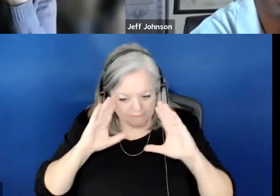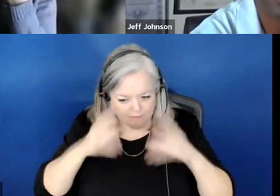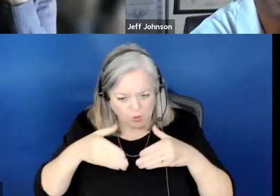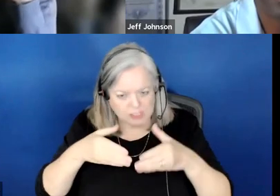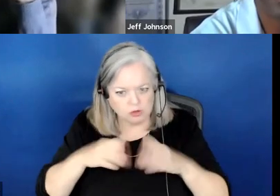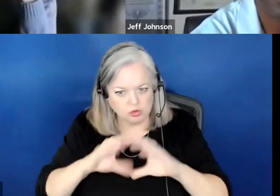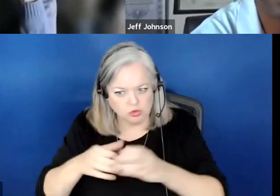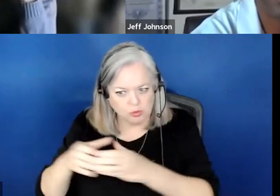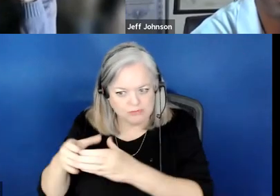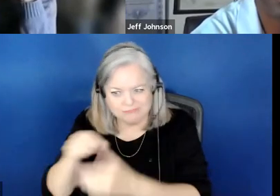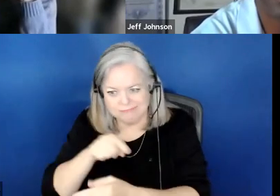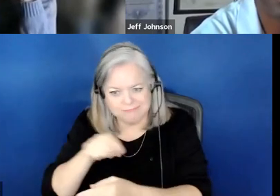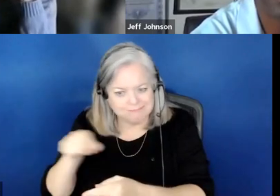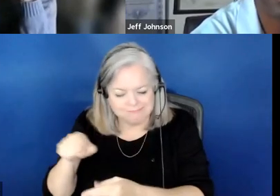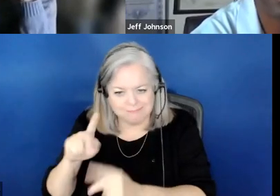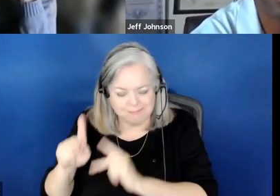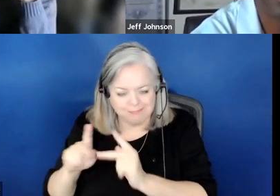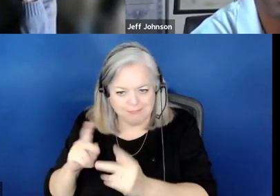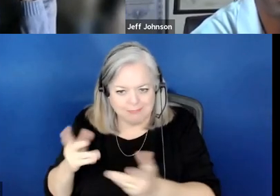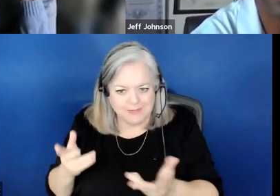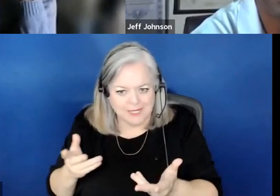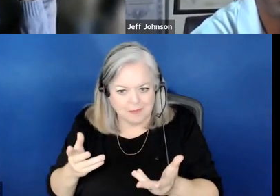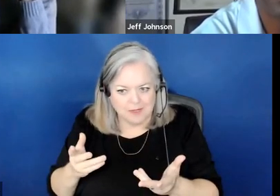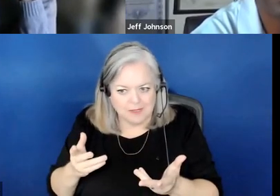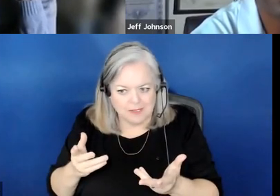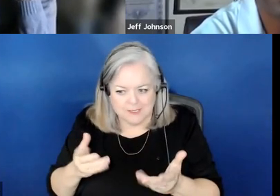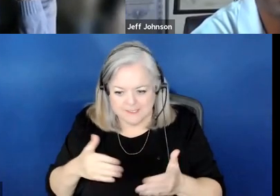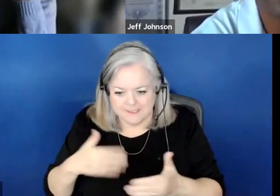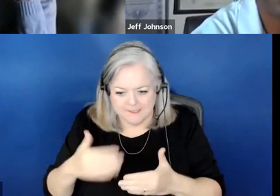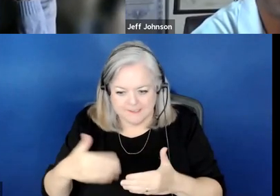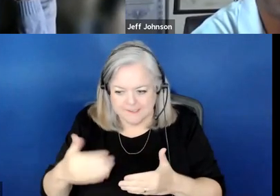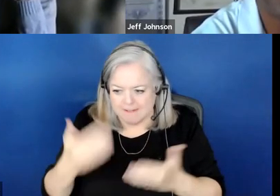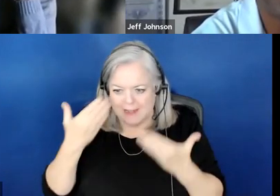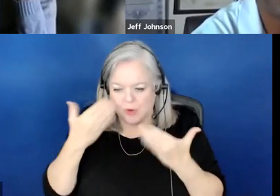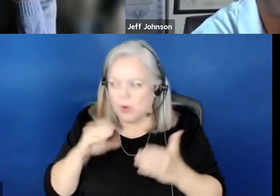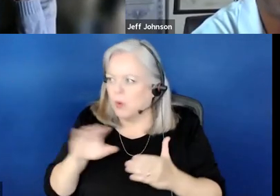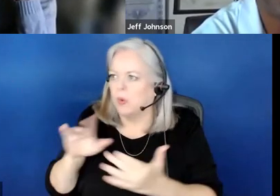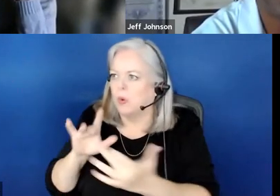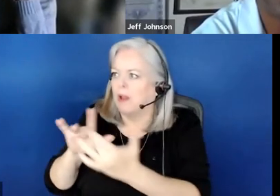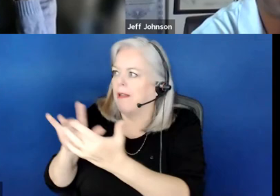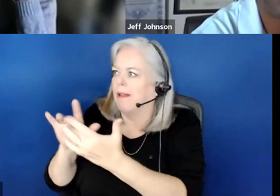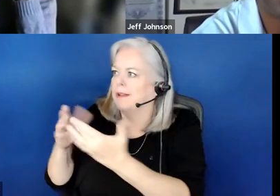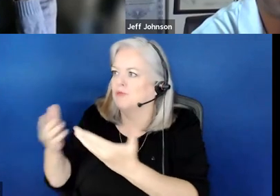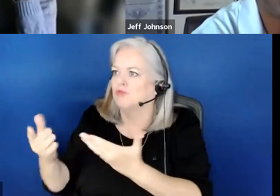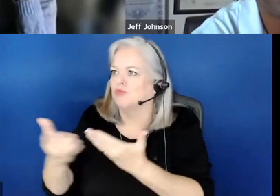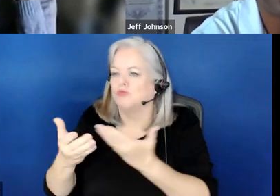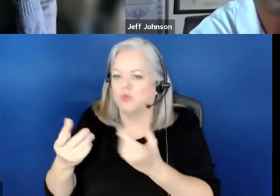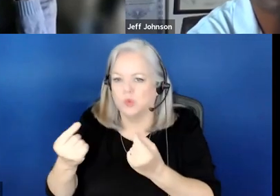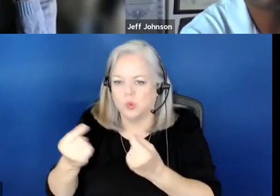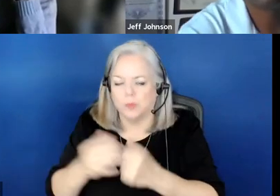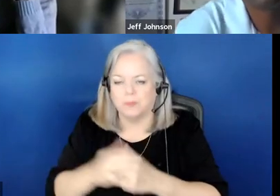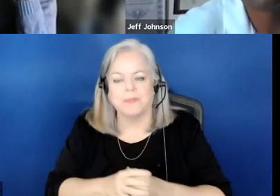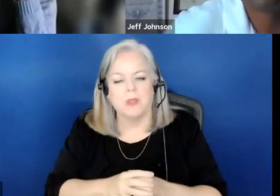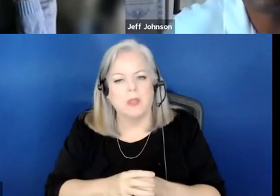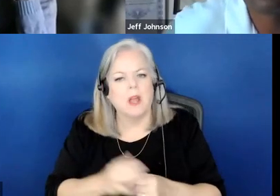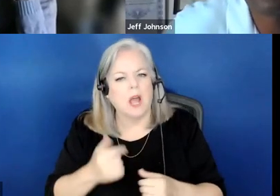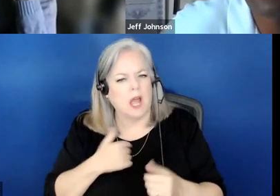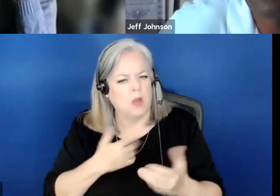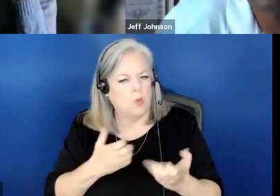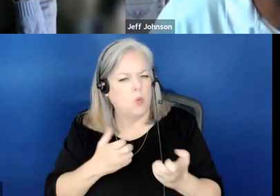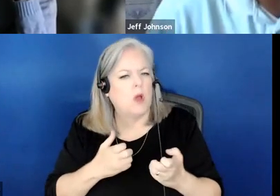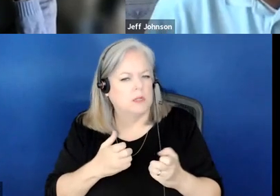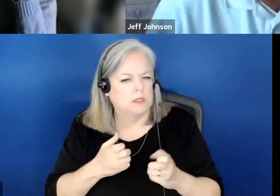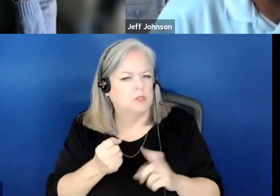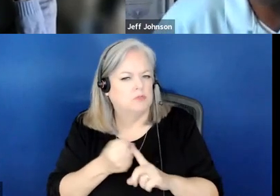people get to a place and they don't know where to turn to. I was going to go off a little bit on that and